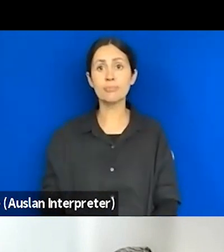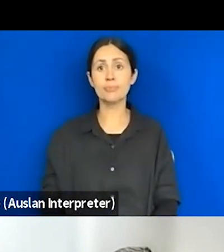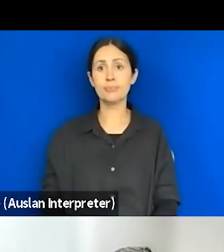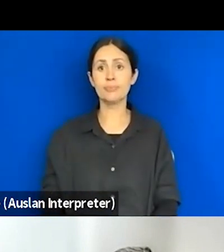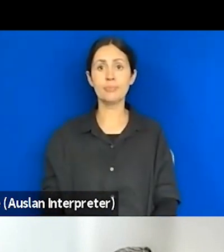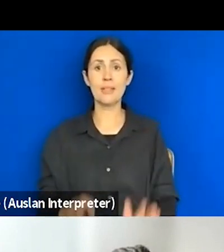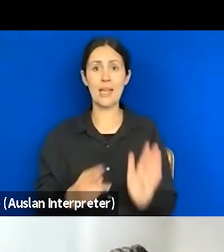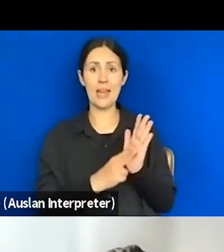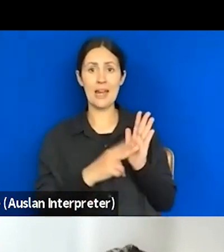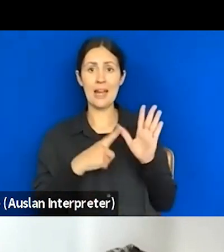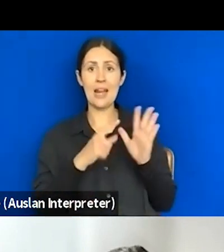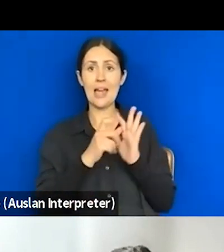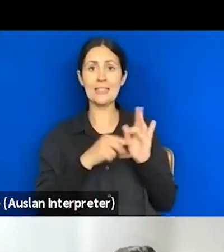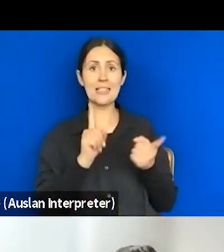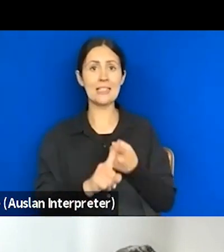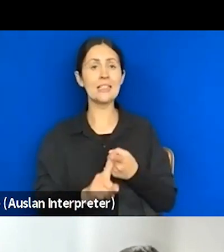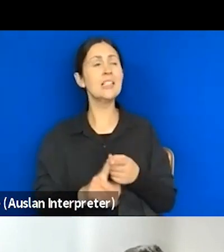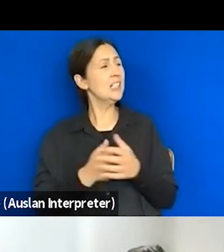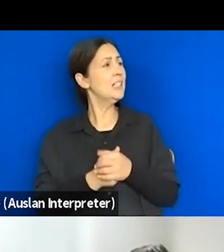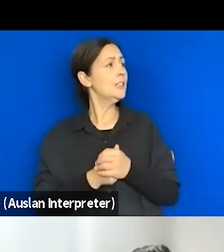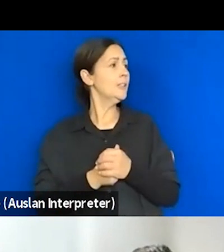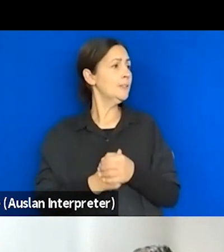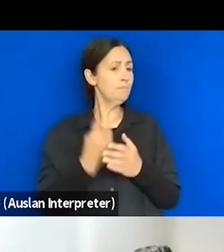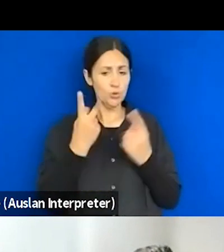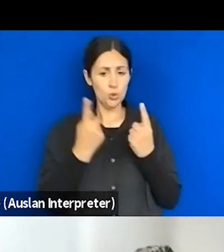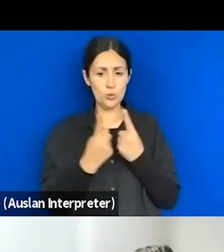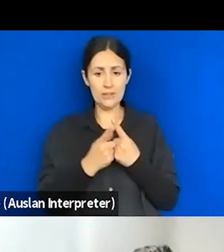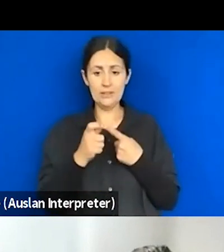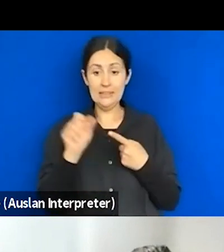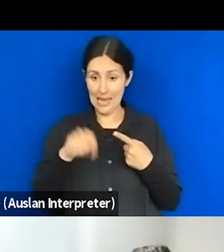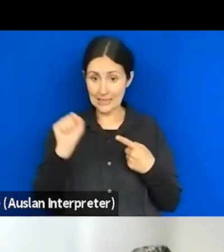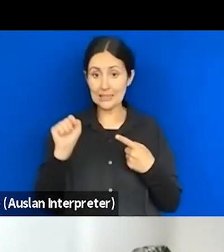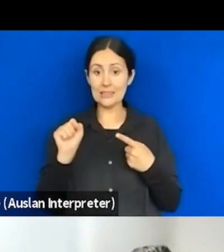Yeah, I mean, in two ways. So one is, yes, we can